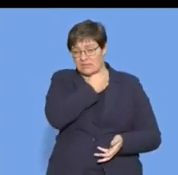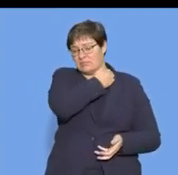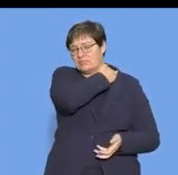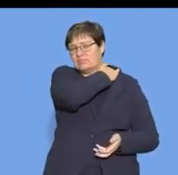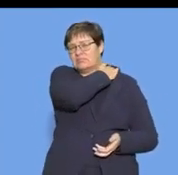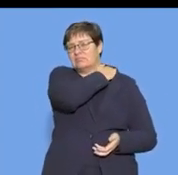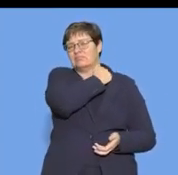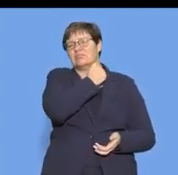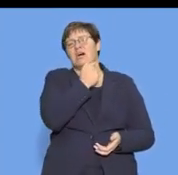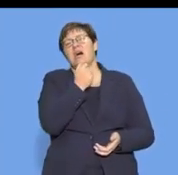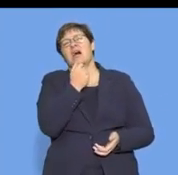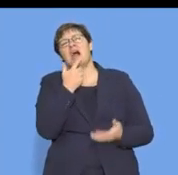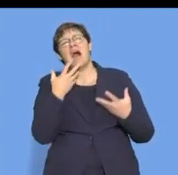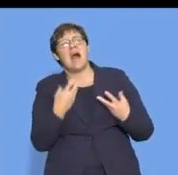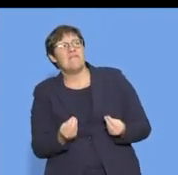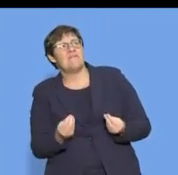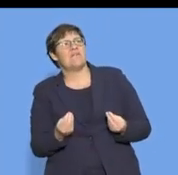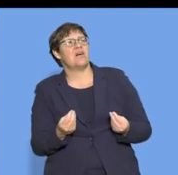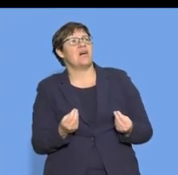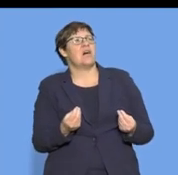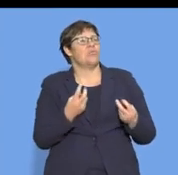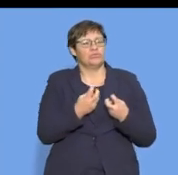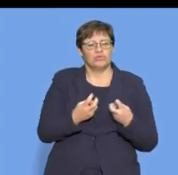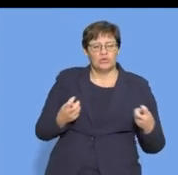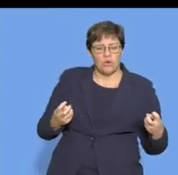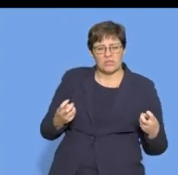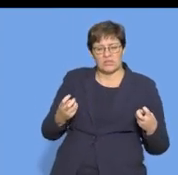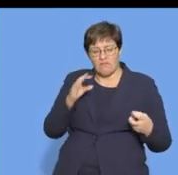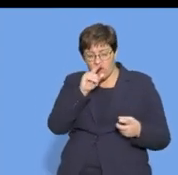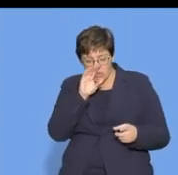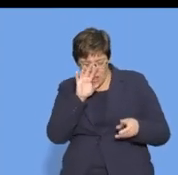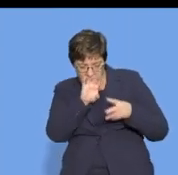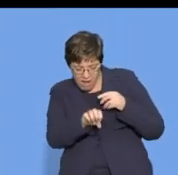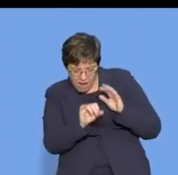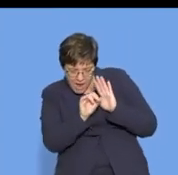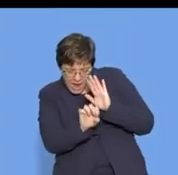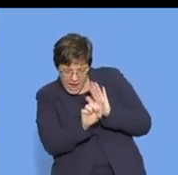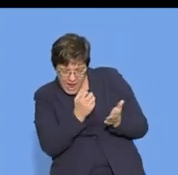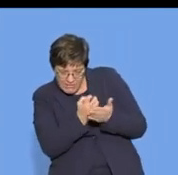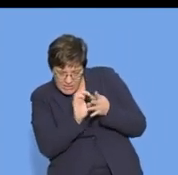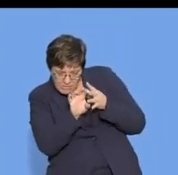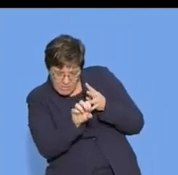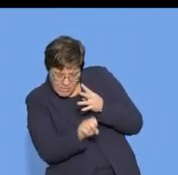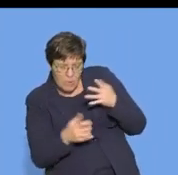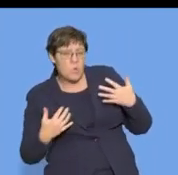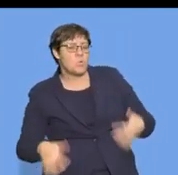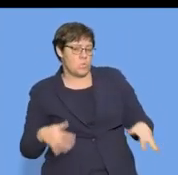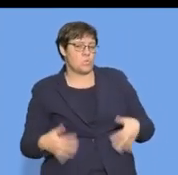So we have a really rich source of fossil evidence.